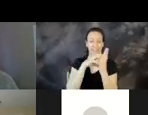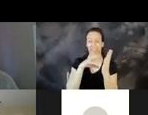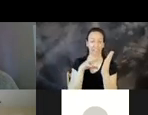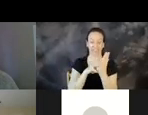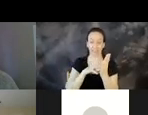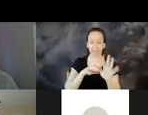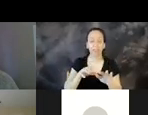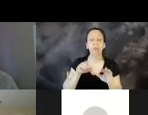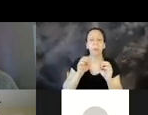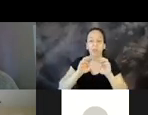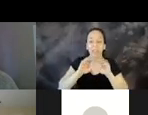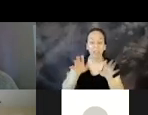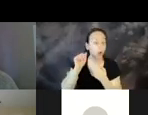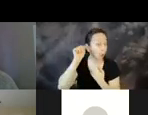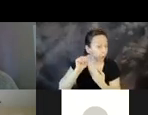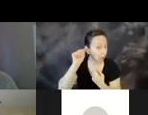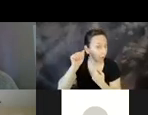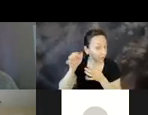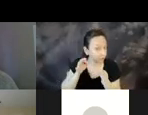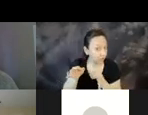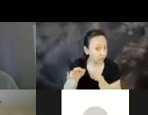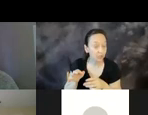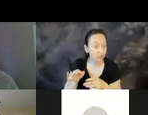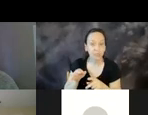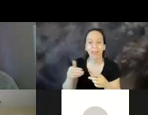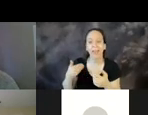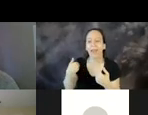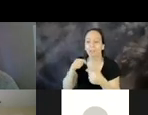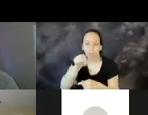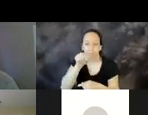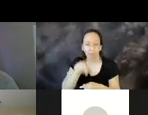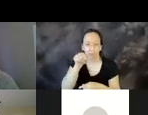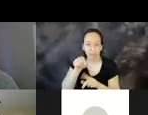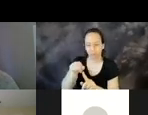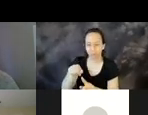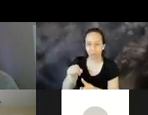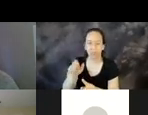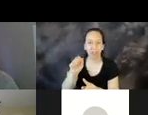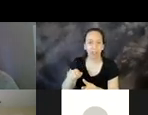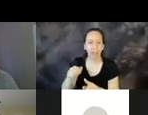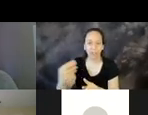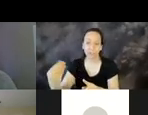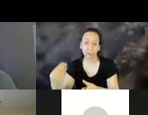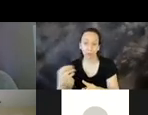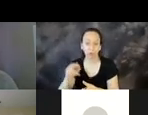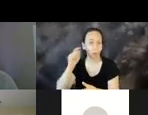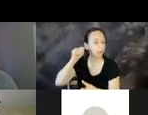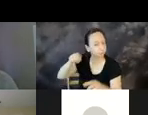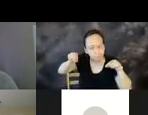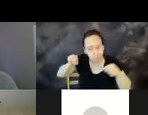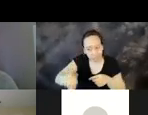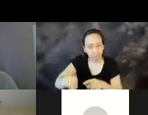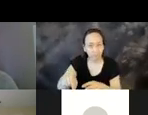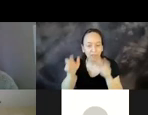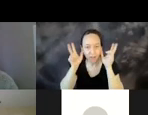audio instructions, easily initiated through the audio button, which can be listened to through the speaker or headphones, and a privacy